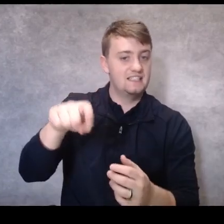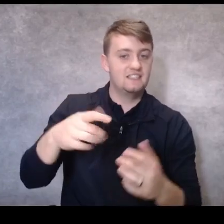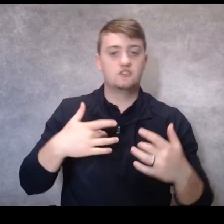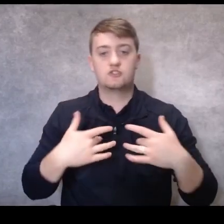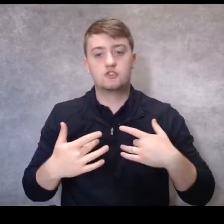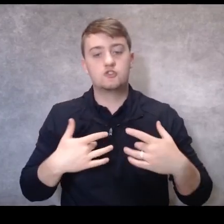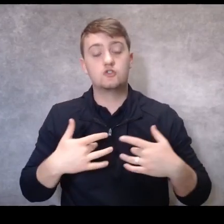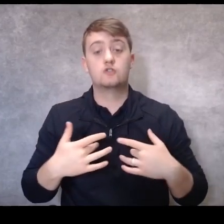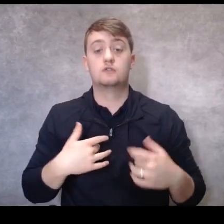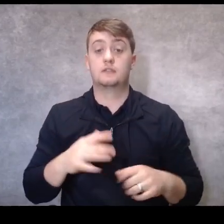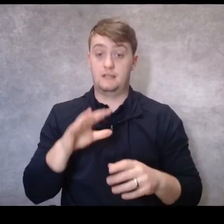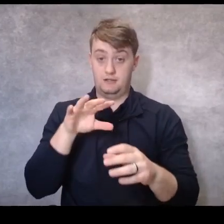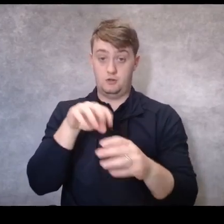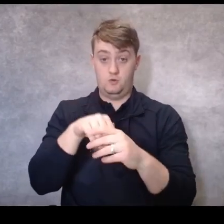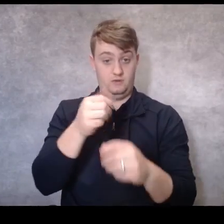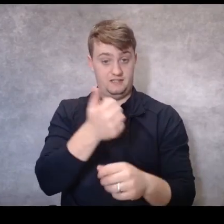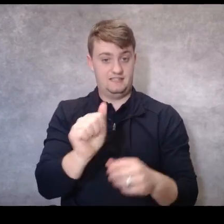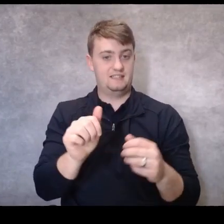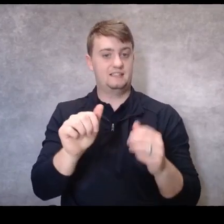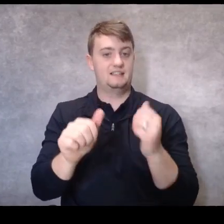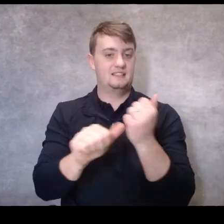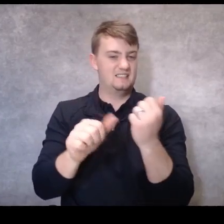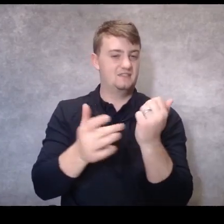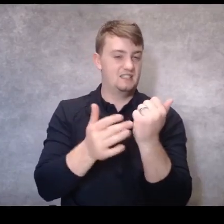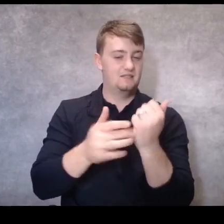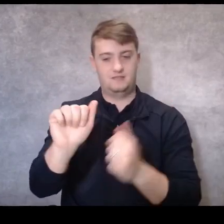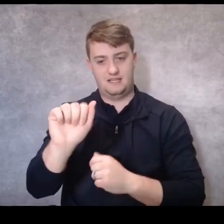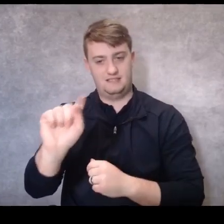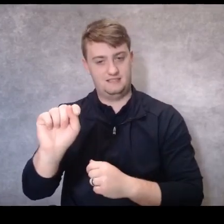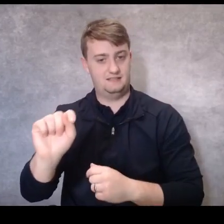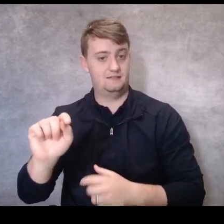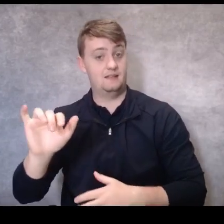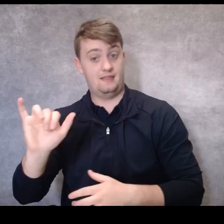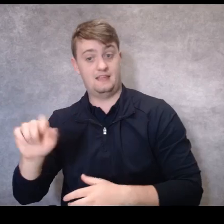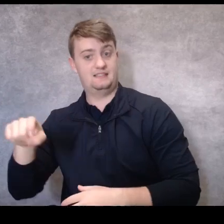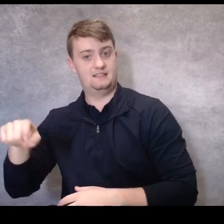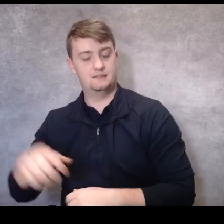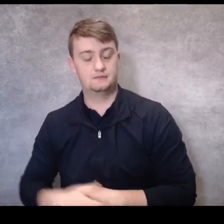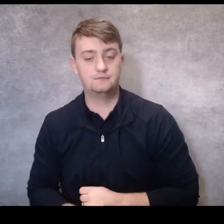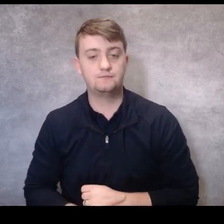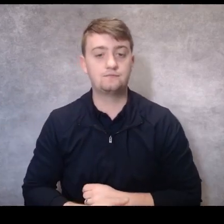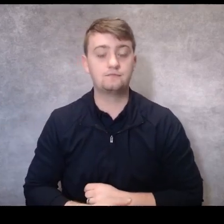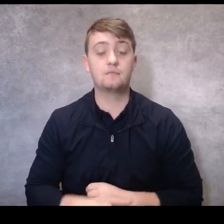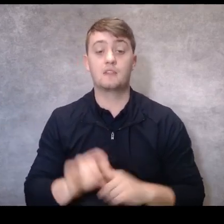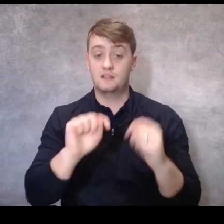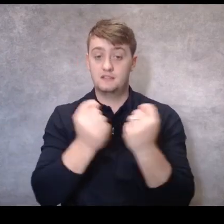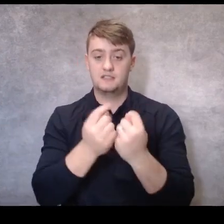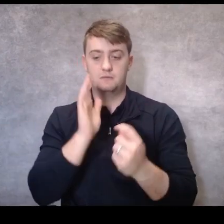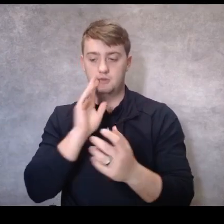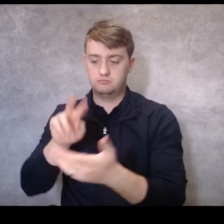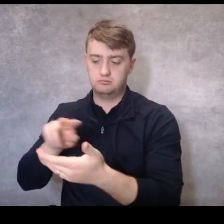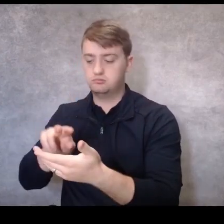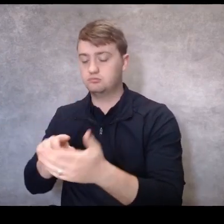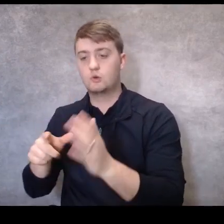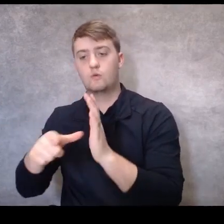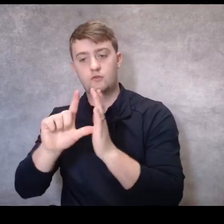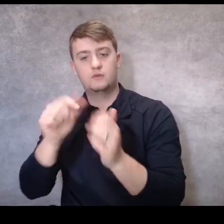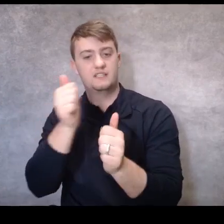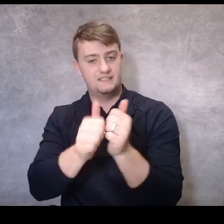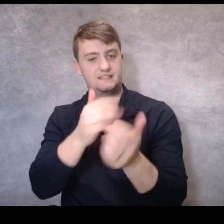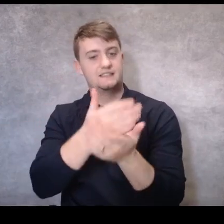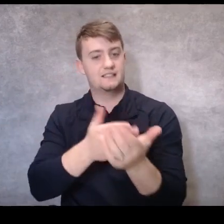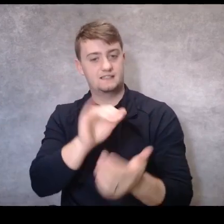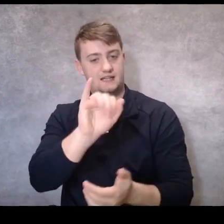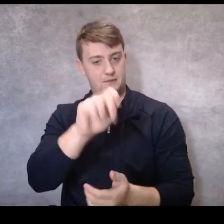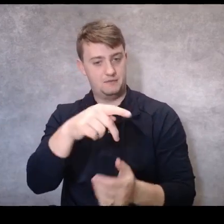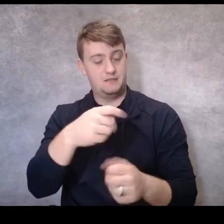or concerns, including any assistive technology that may be needed. The team will be reviewing each section